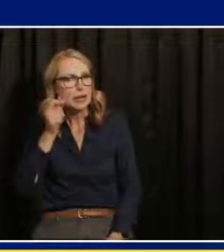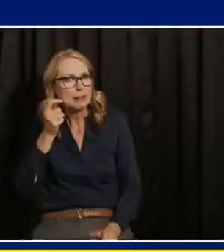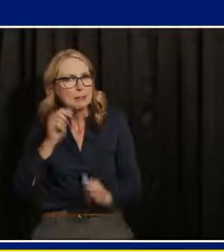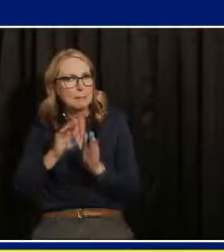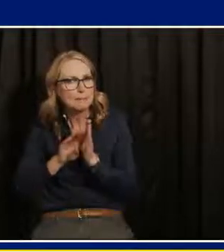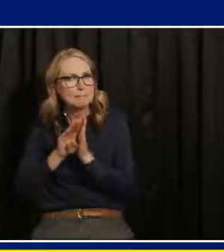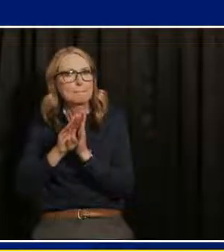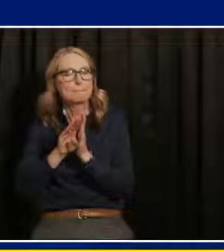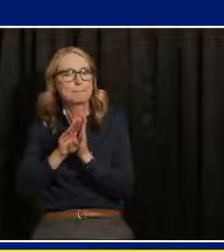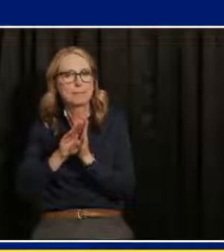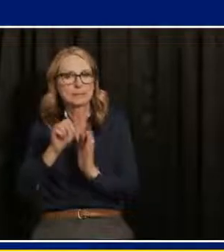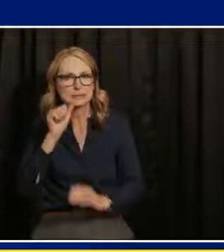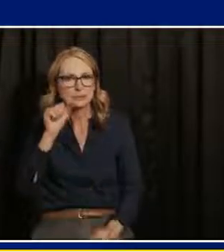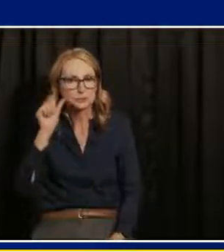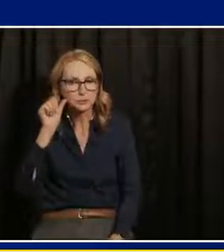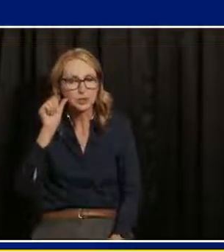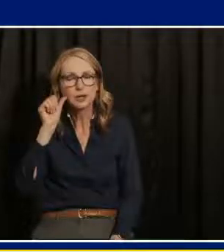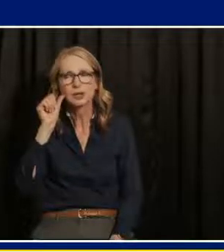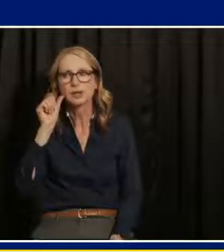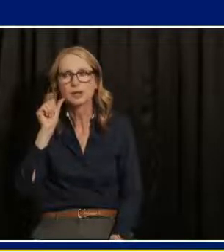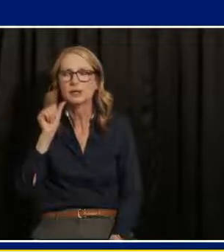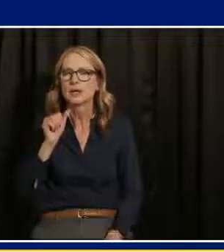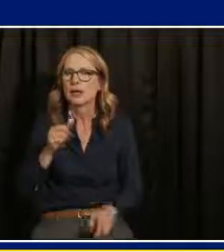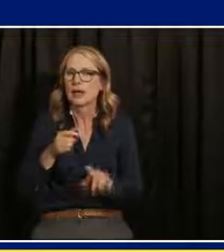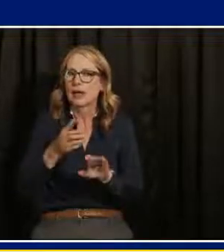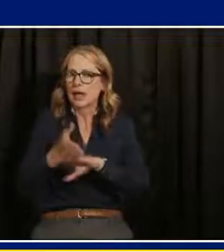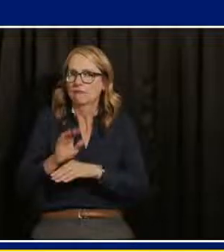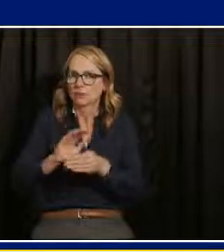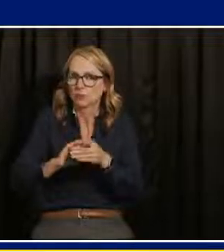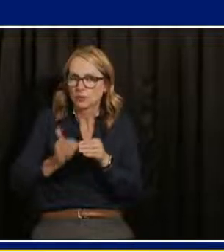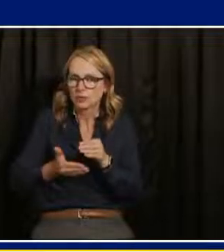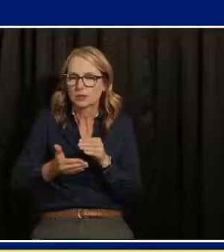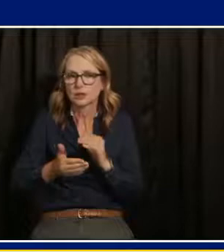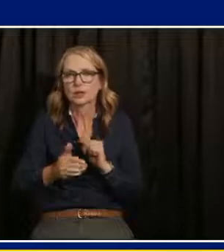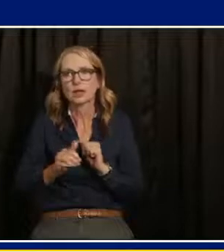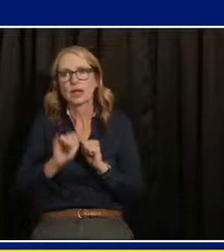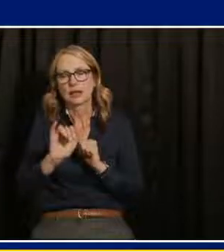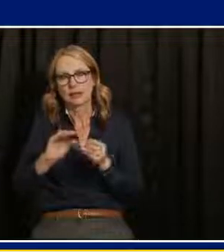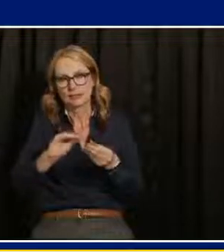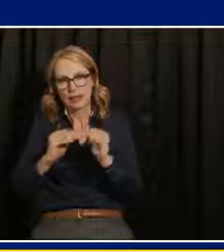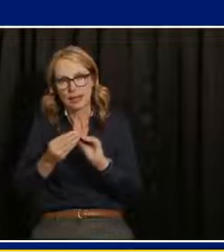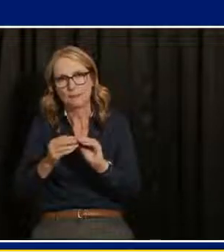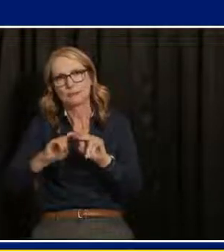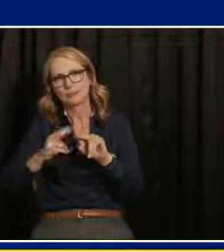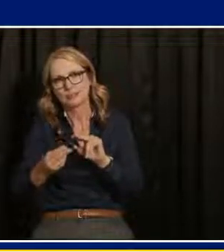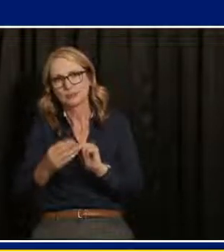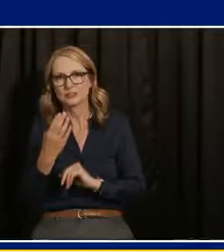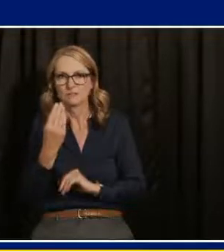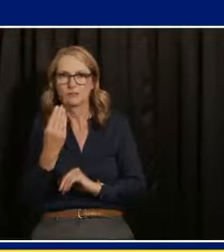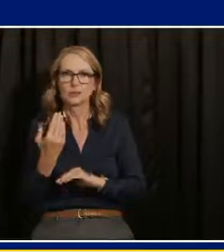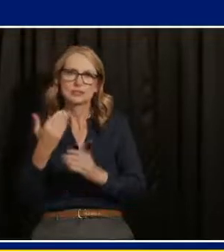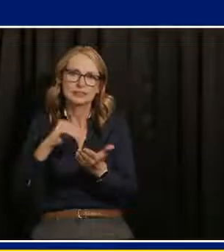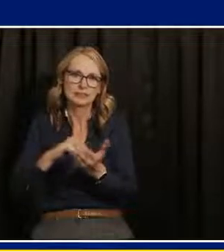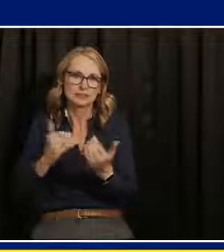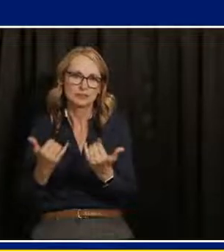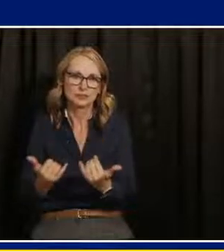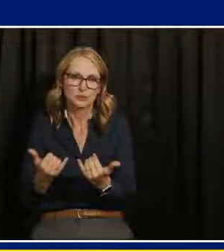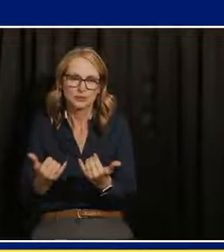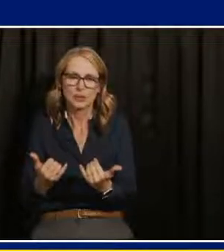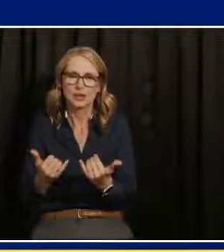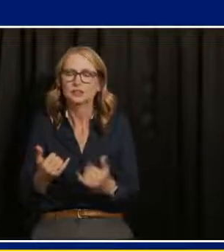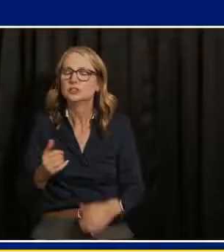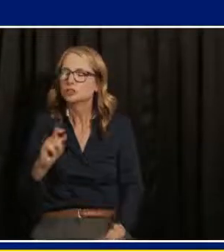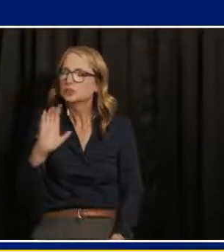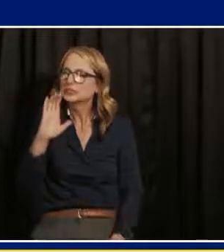a jump in cases yesterday coming off of the weekend, but the number is back down by 14 again today. So overall, it does look like we are trending in the